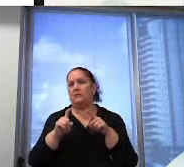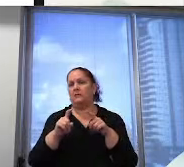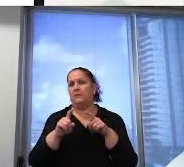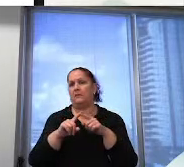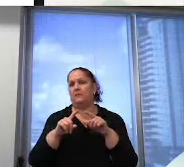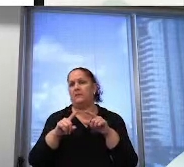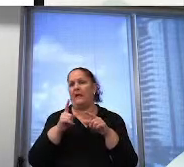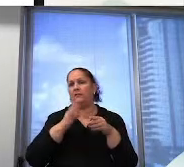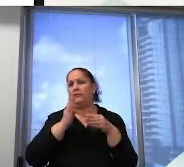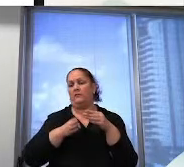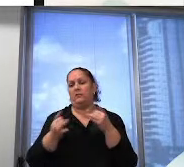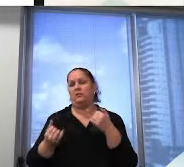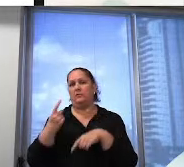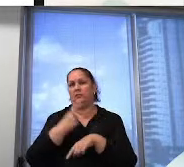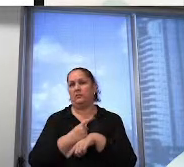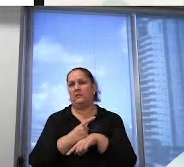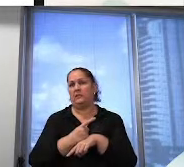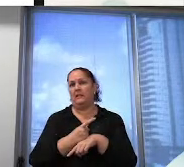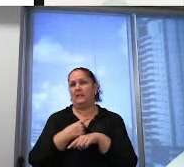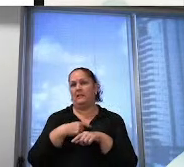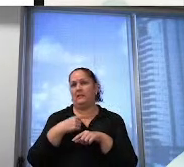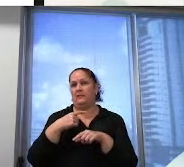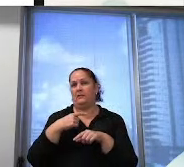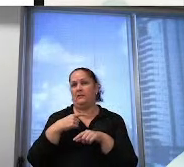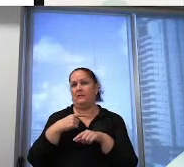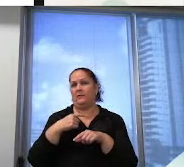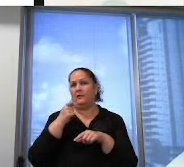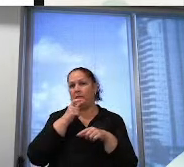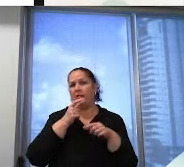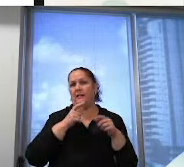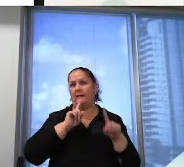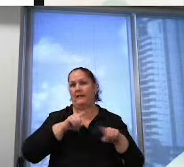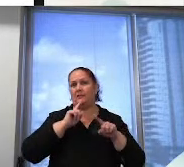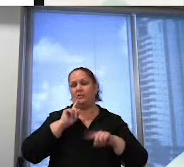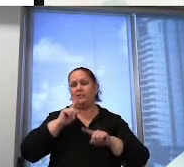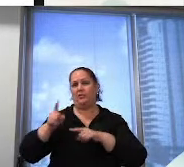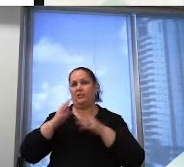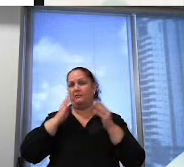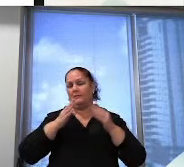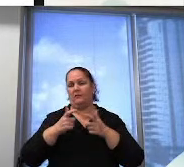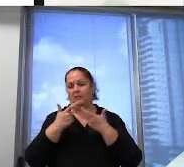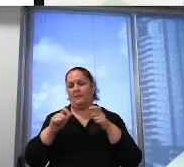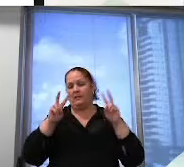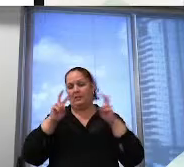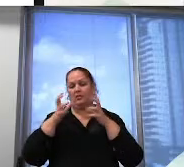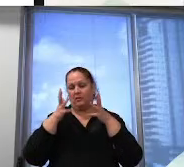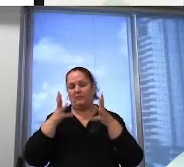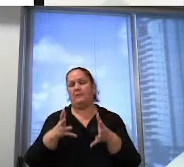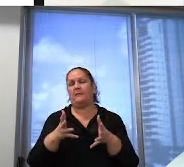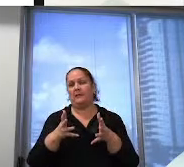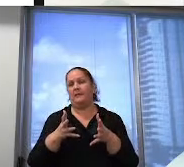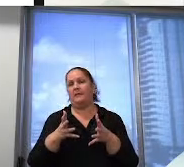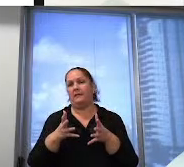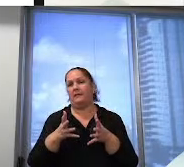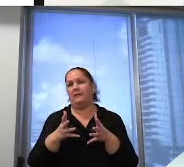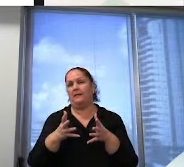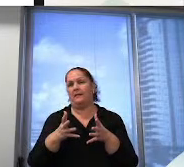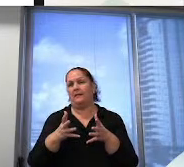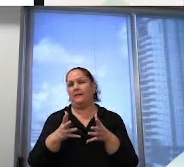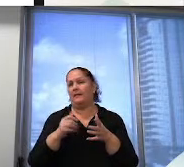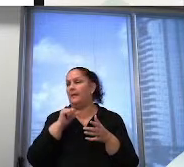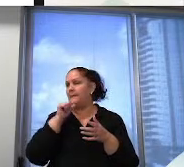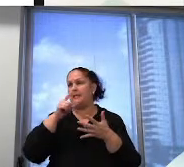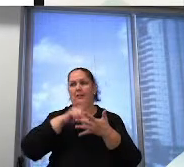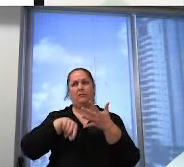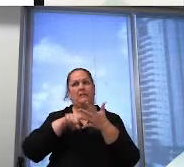done by Monday at the end of the day so that we can get to the huge number of questions for the huge number of issues that remain.